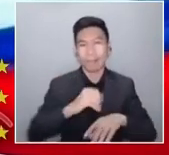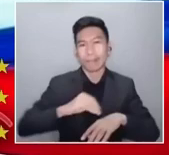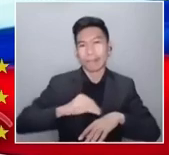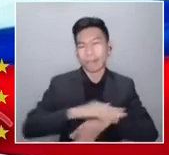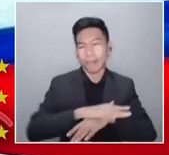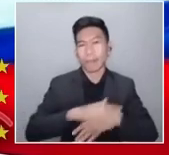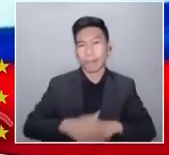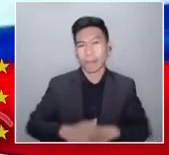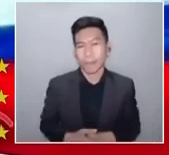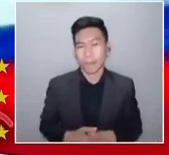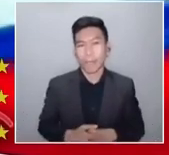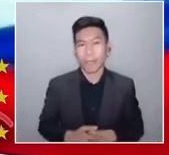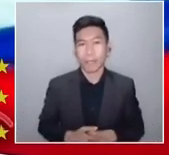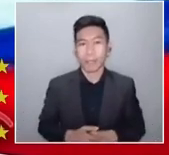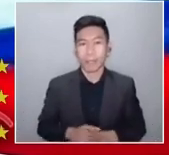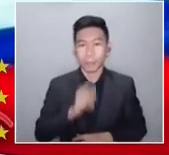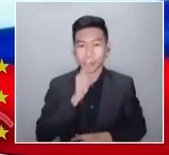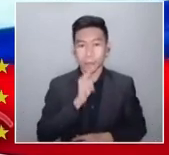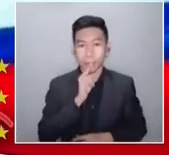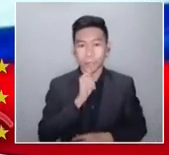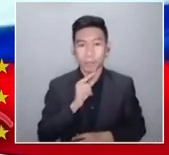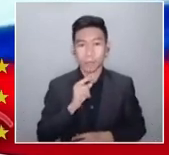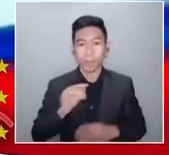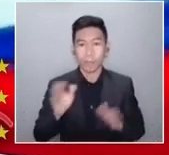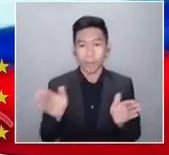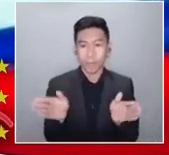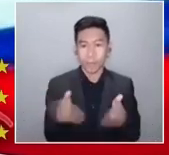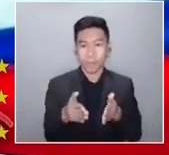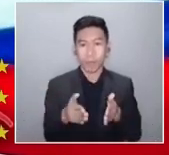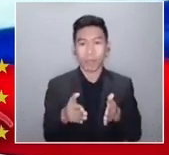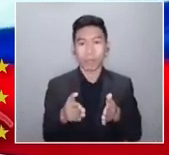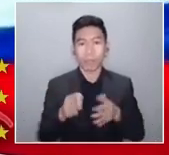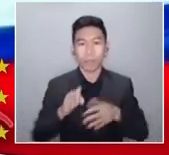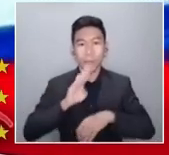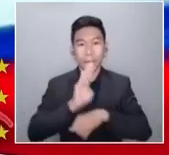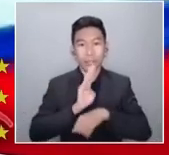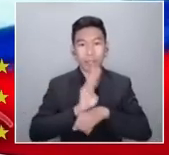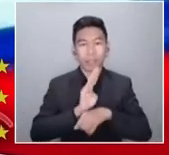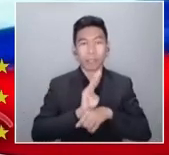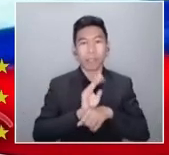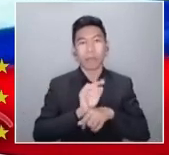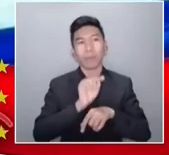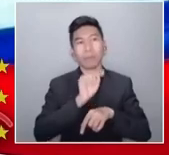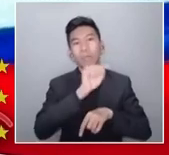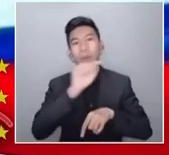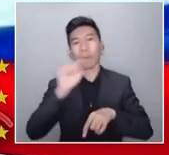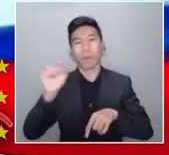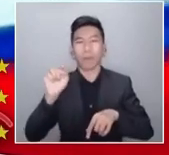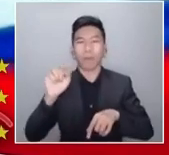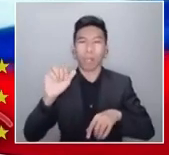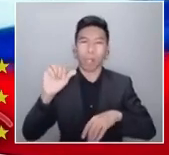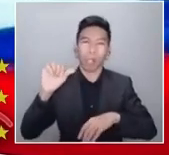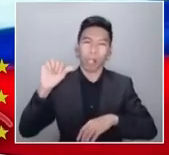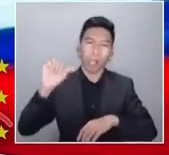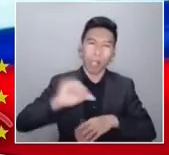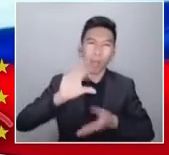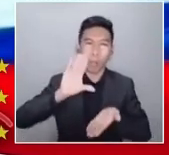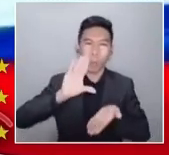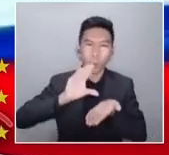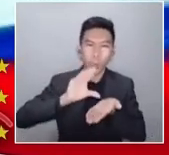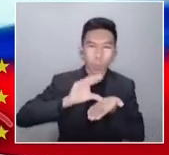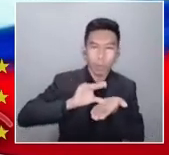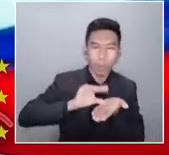mga MSMEs na ito ay na-bankrupt or malapit na ma-bankrupt because